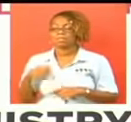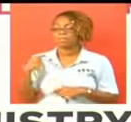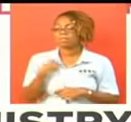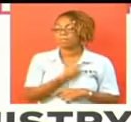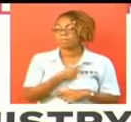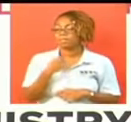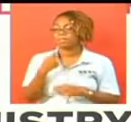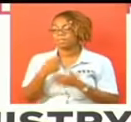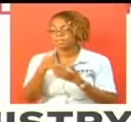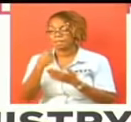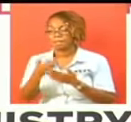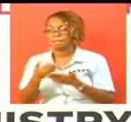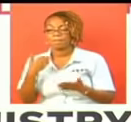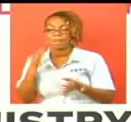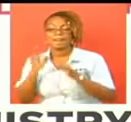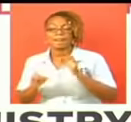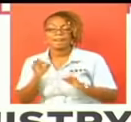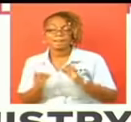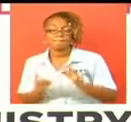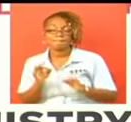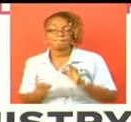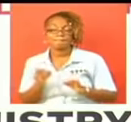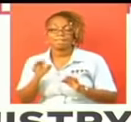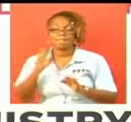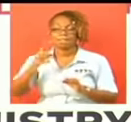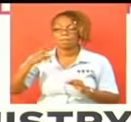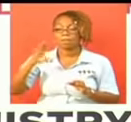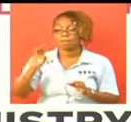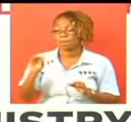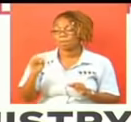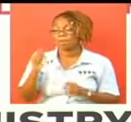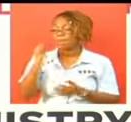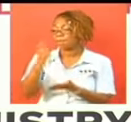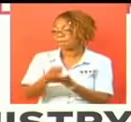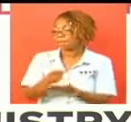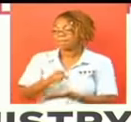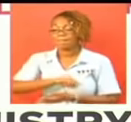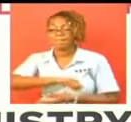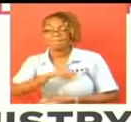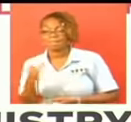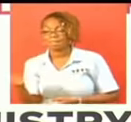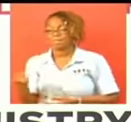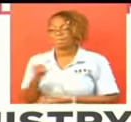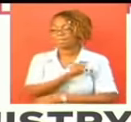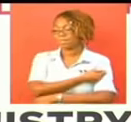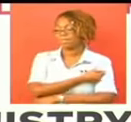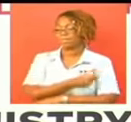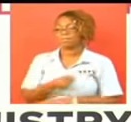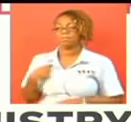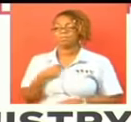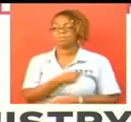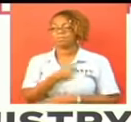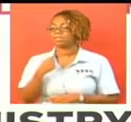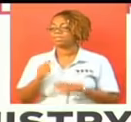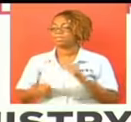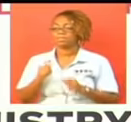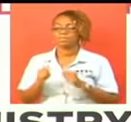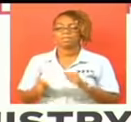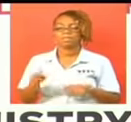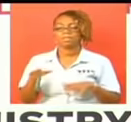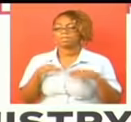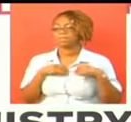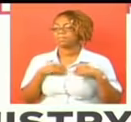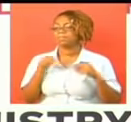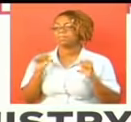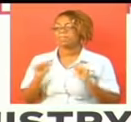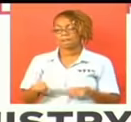use licensing and approval, then any of those so approved vaccines will be up for consideration, but that